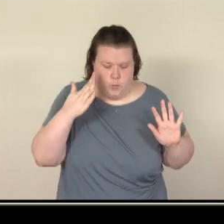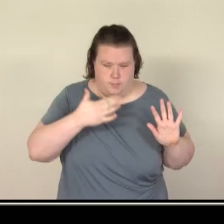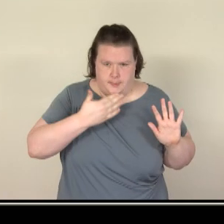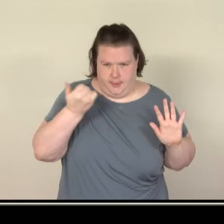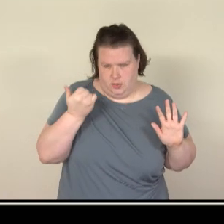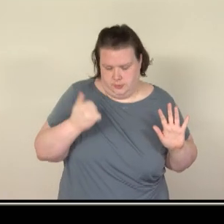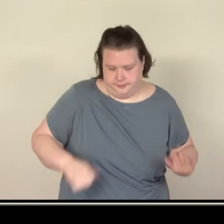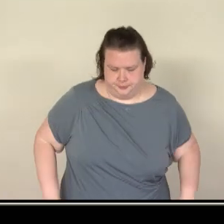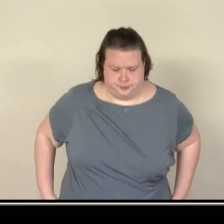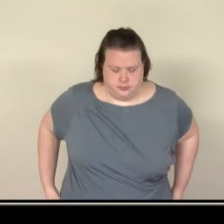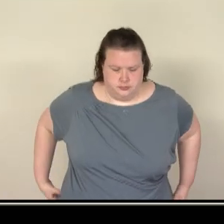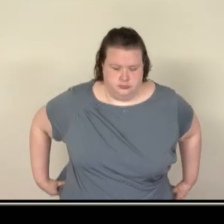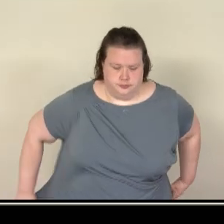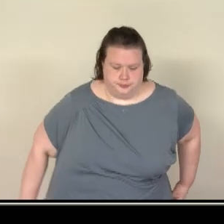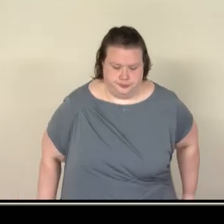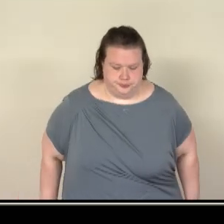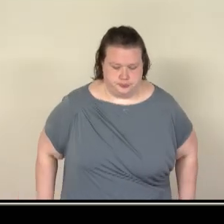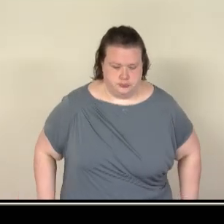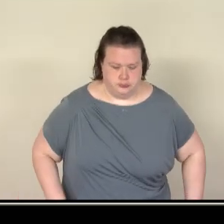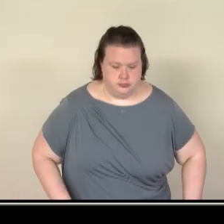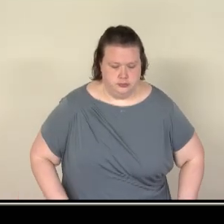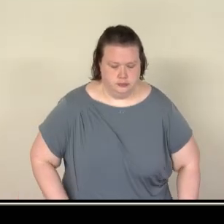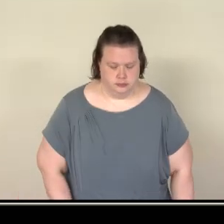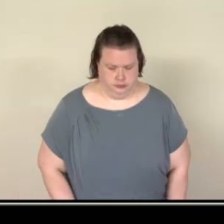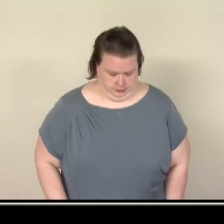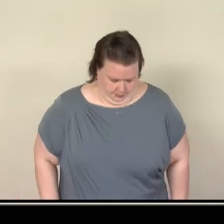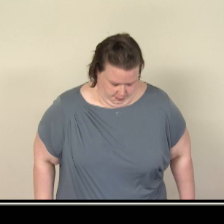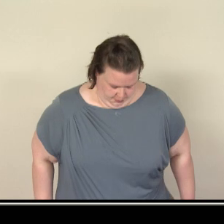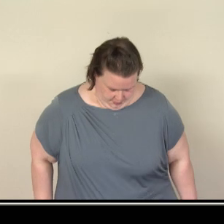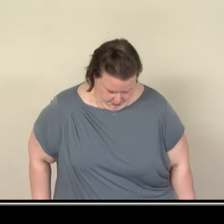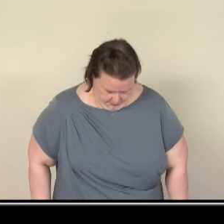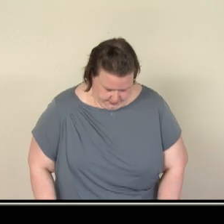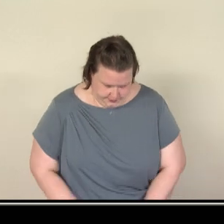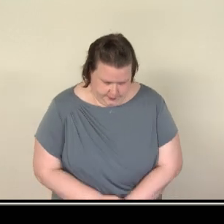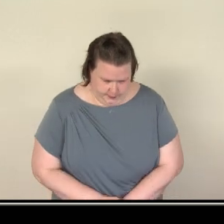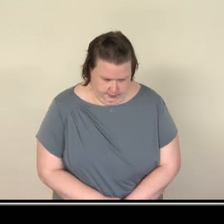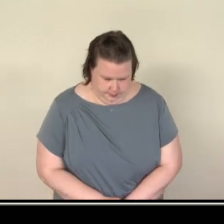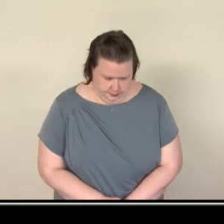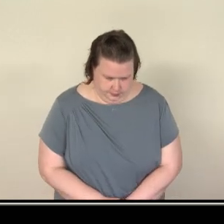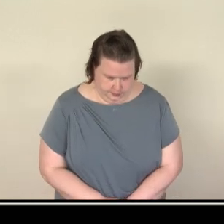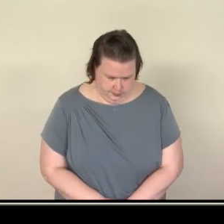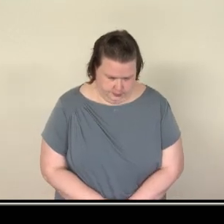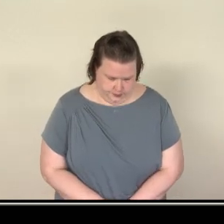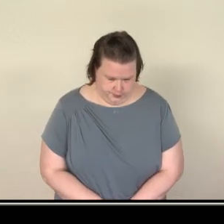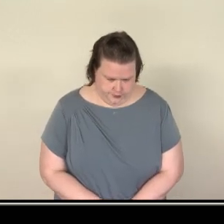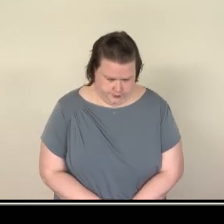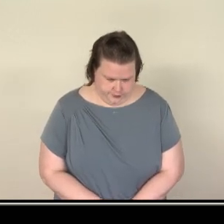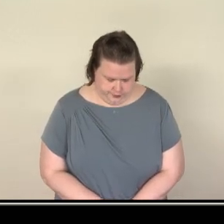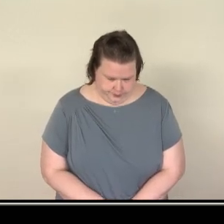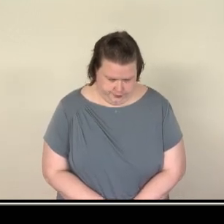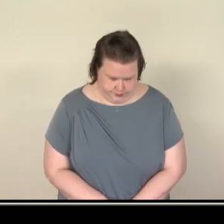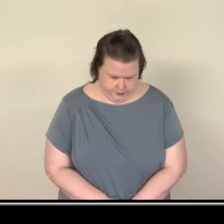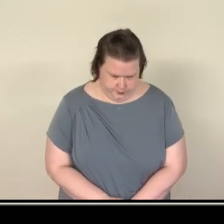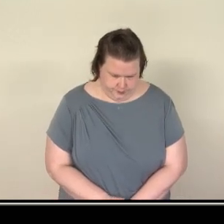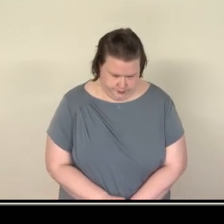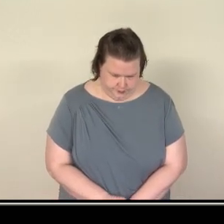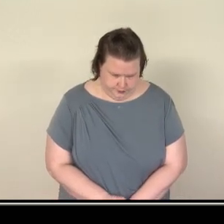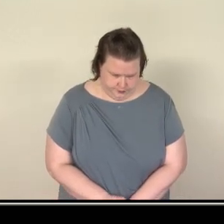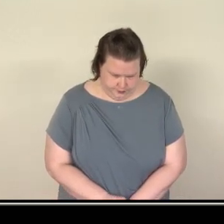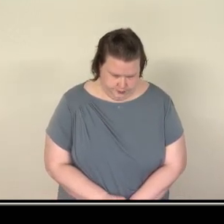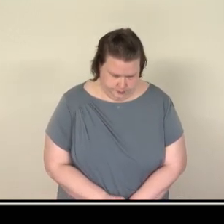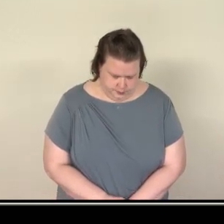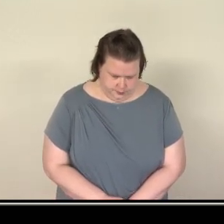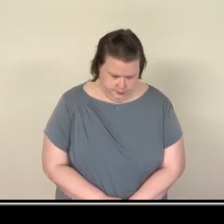balance. So this is kind of what our unassigned fund balance looks like as a percentage of budget. Even though we're going